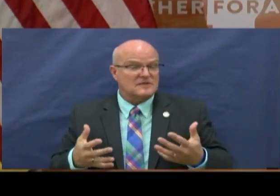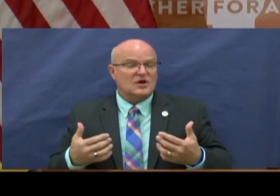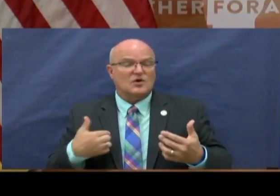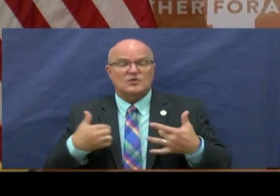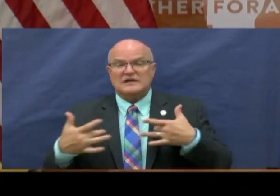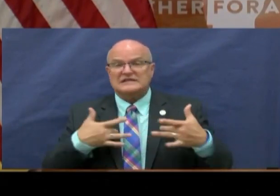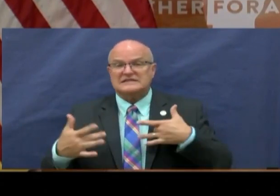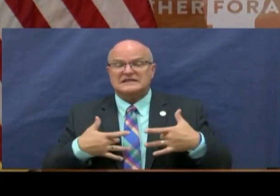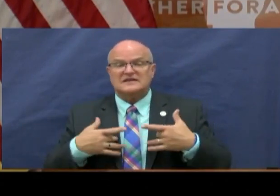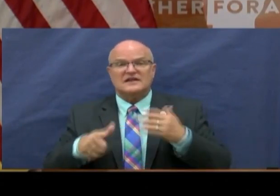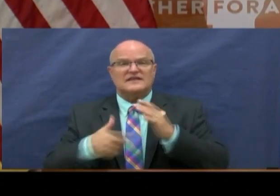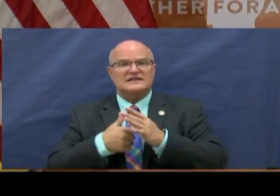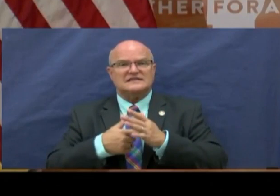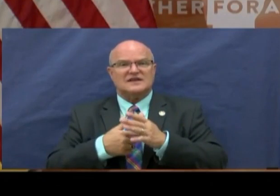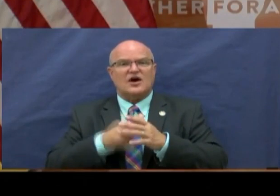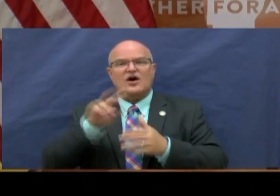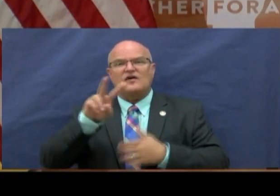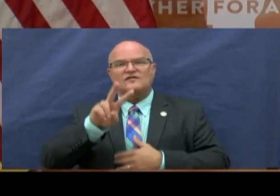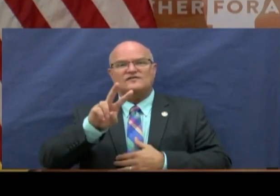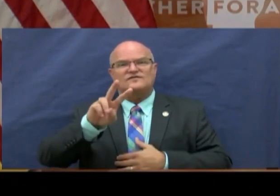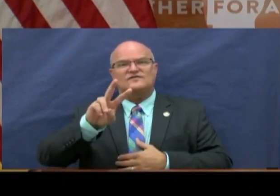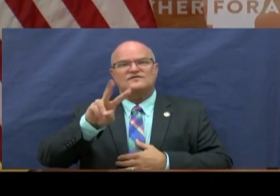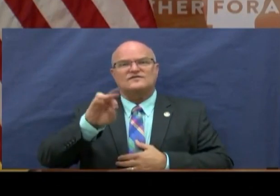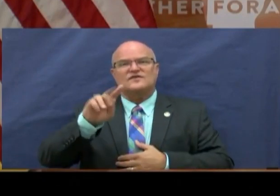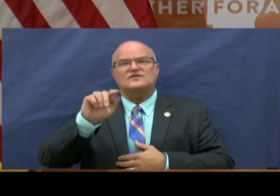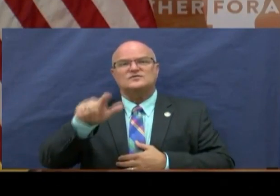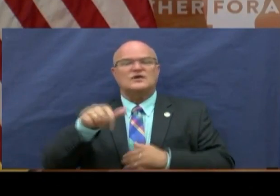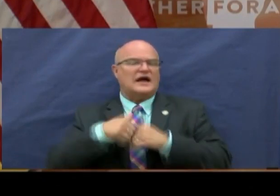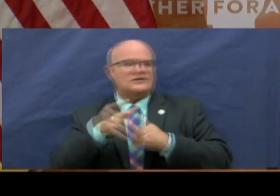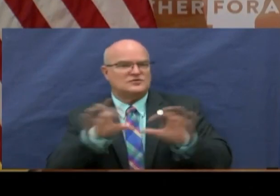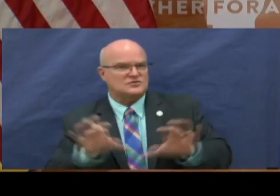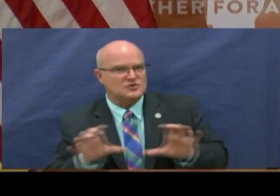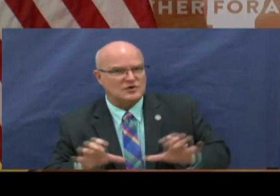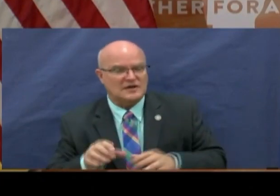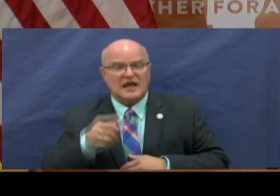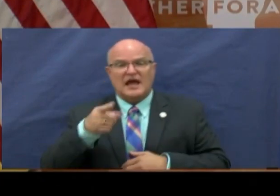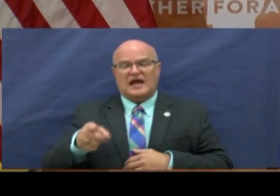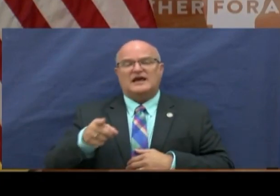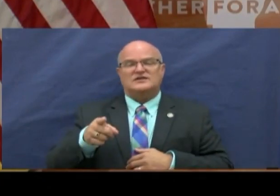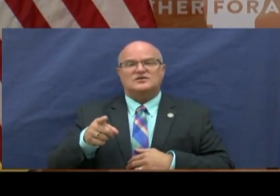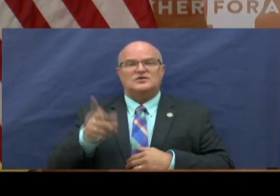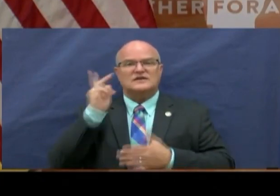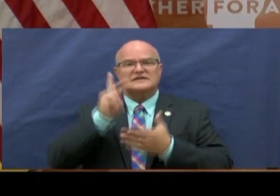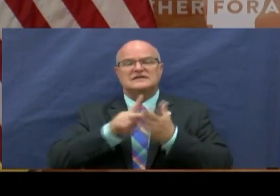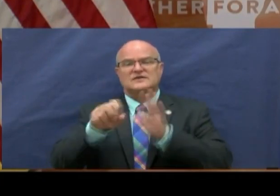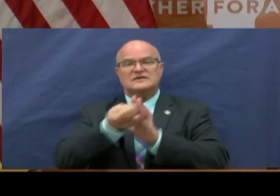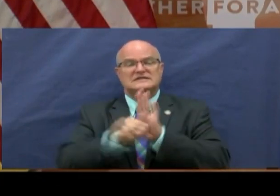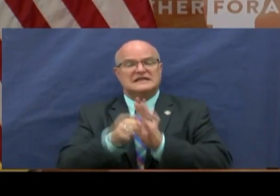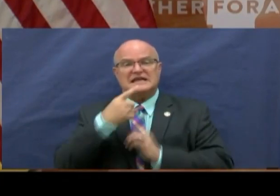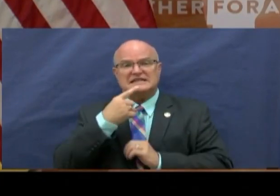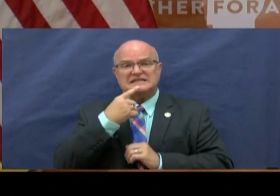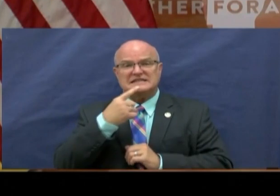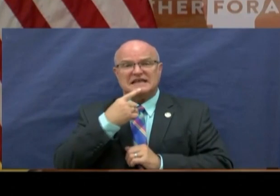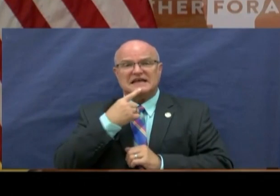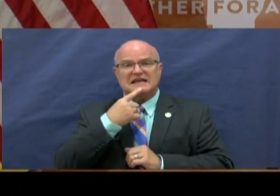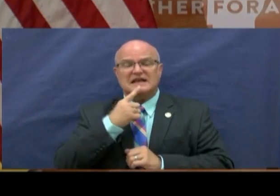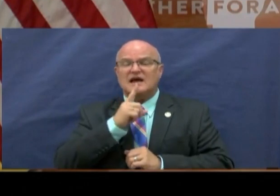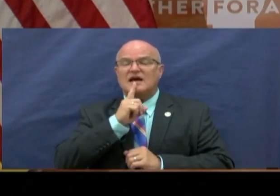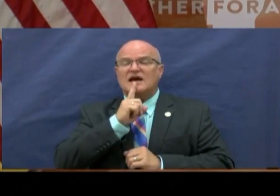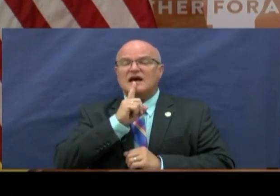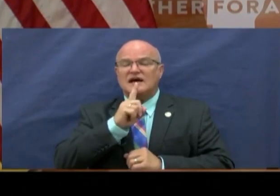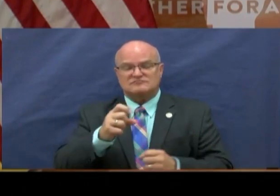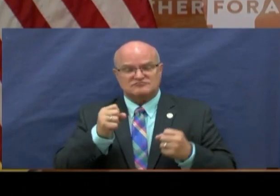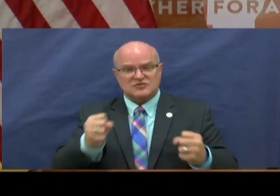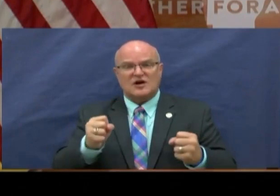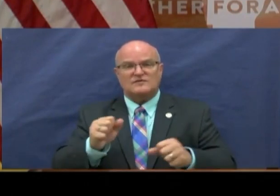press conference is all virtual. And the second topic is, you and the Attorney General and Secretary of State's offices said you're absolutely confident